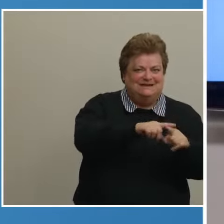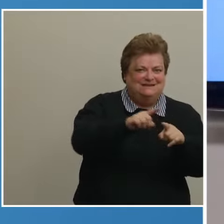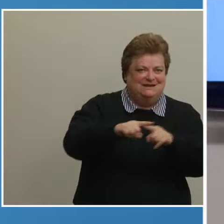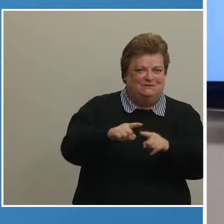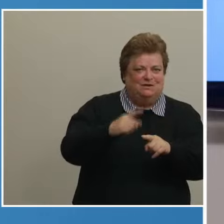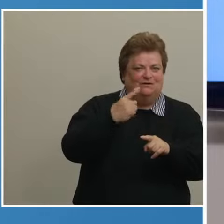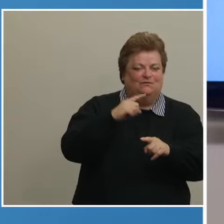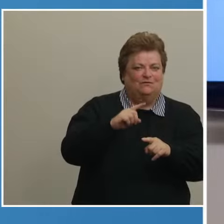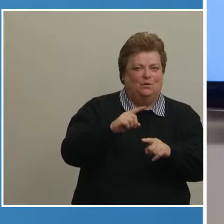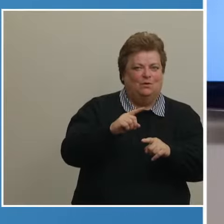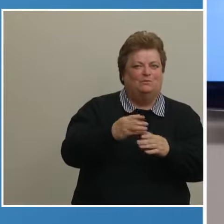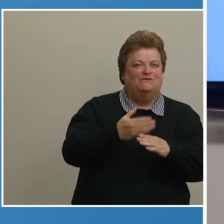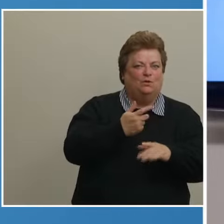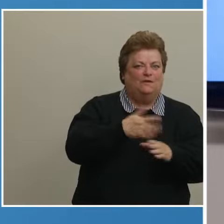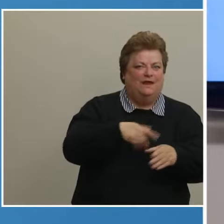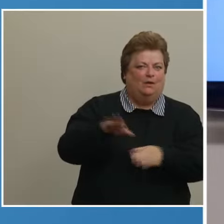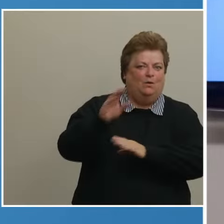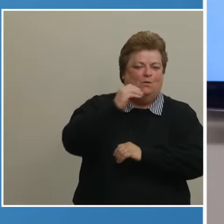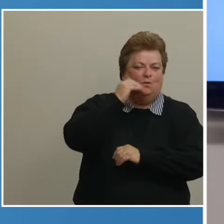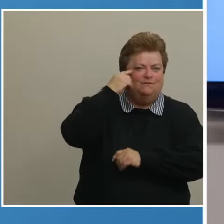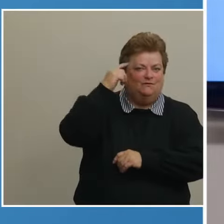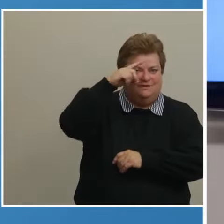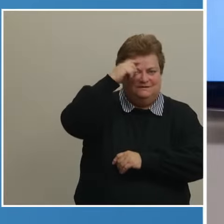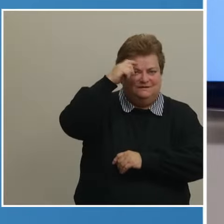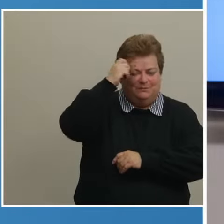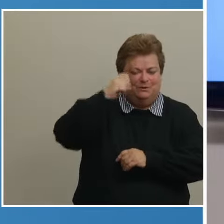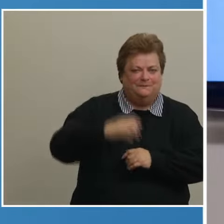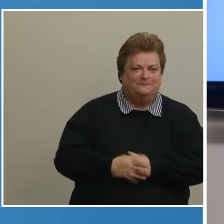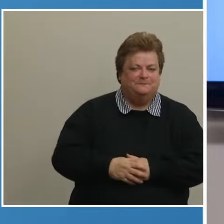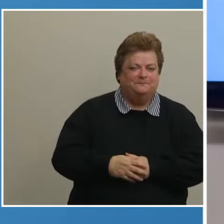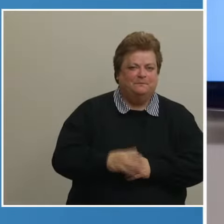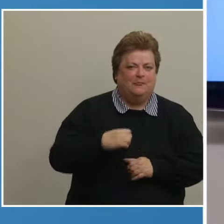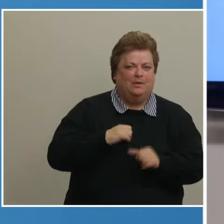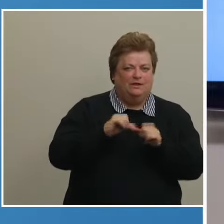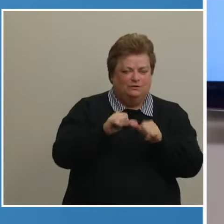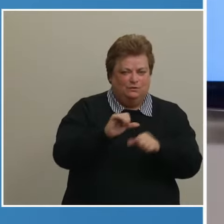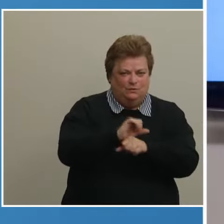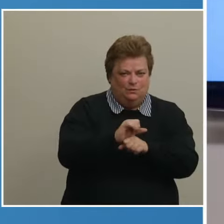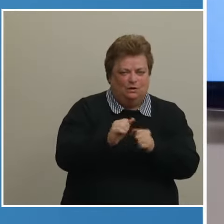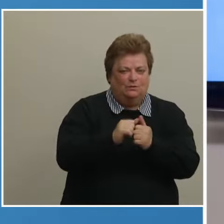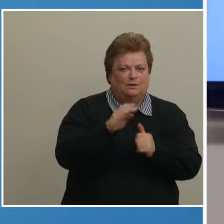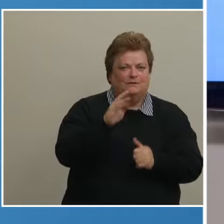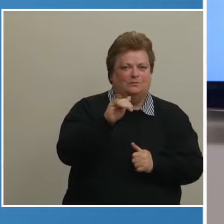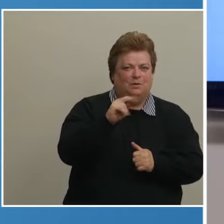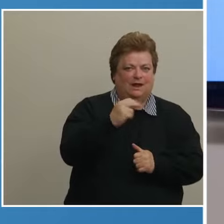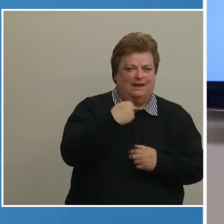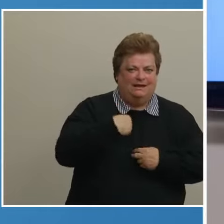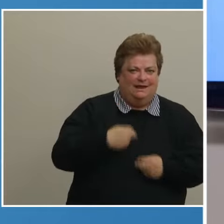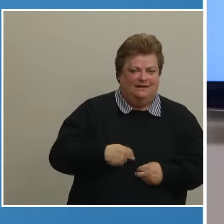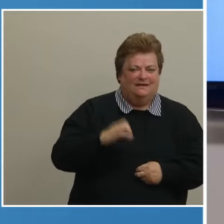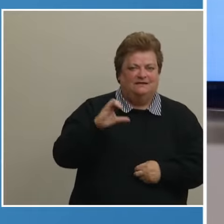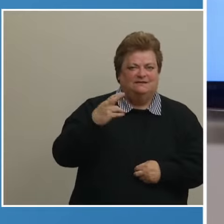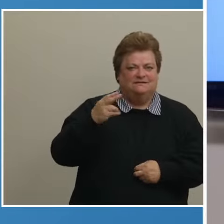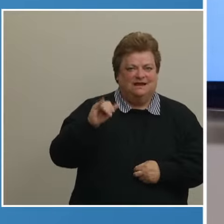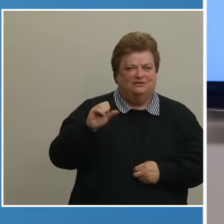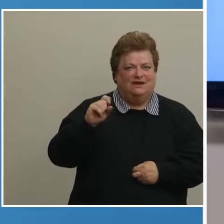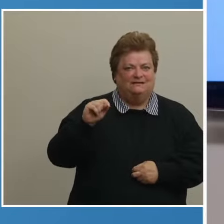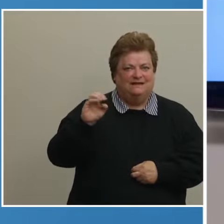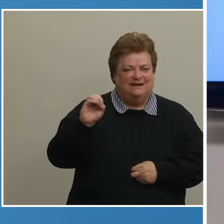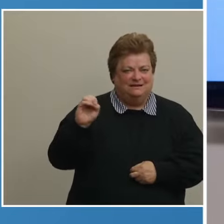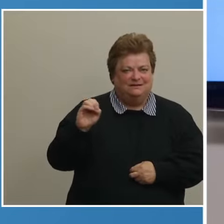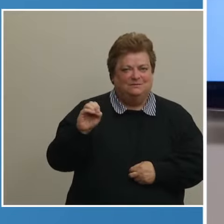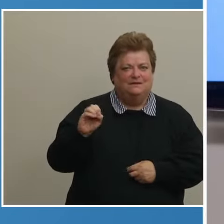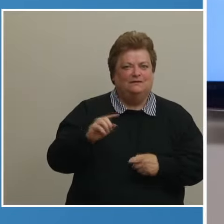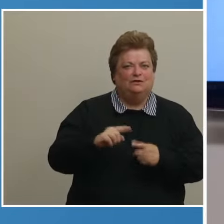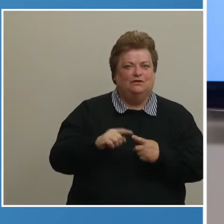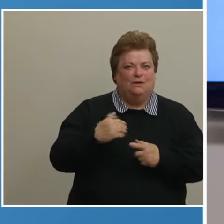vaccination before they head home for the summer. We continue to partner with Bryan Health and CHI St. Elizabeth to hold clinics for